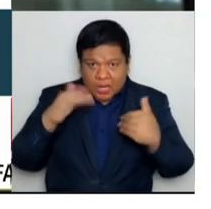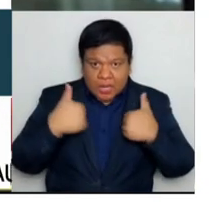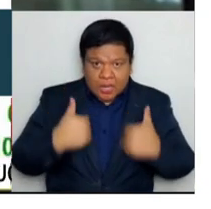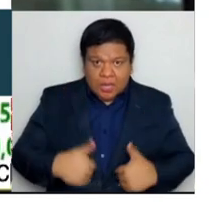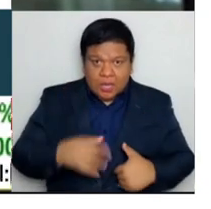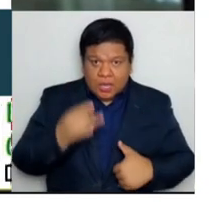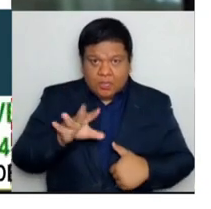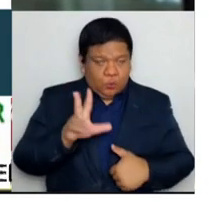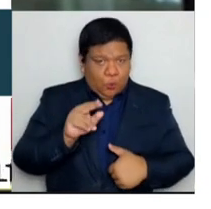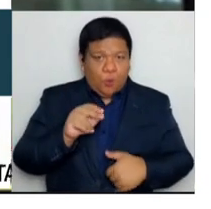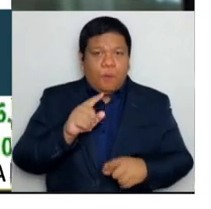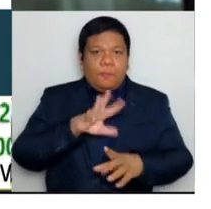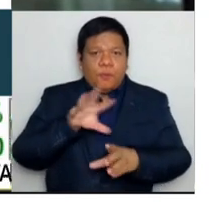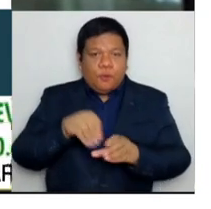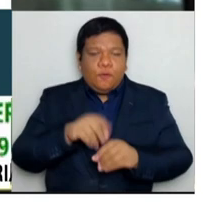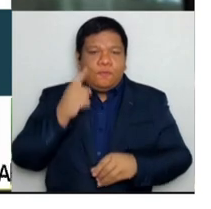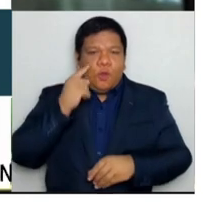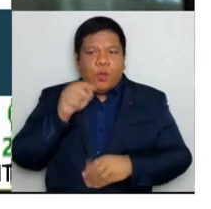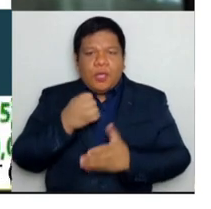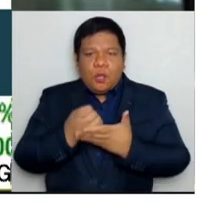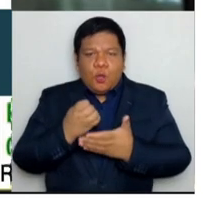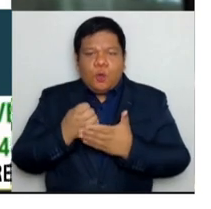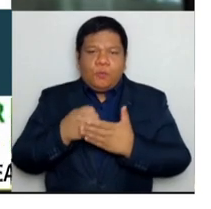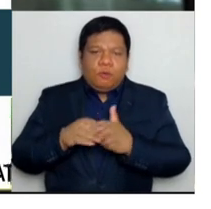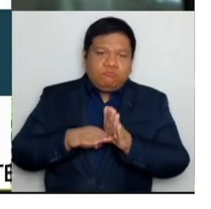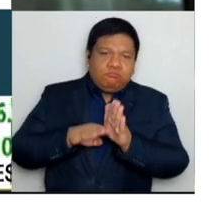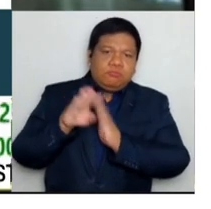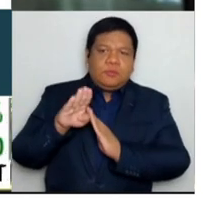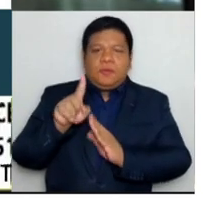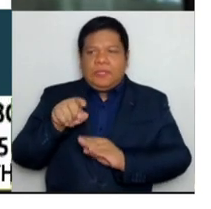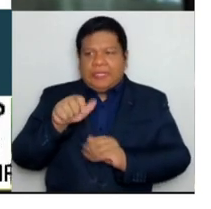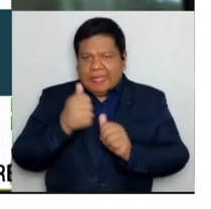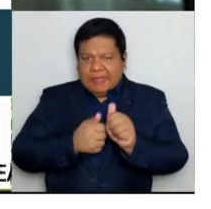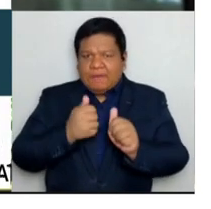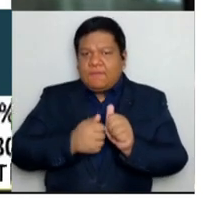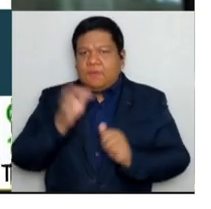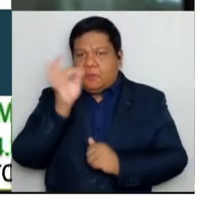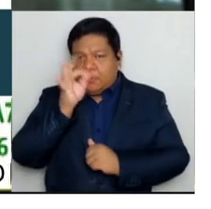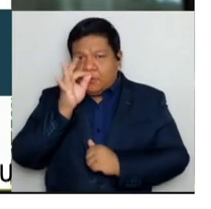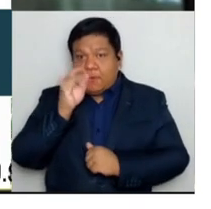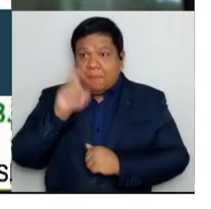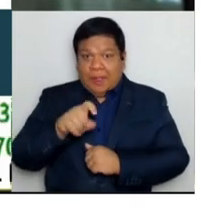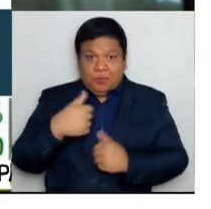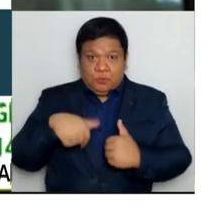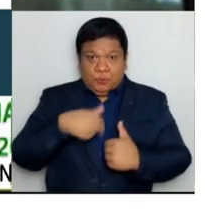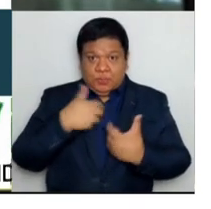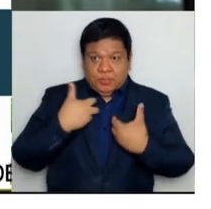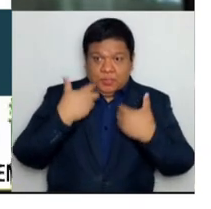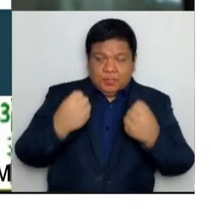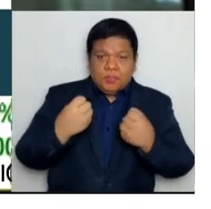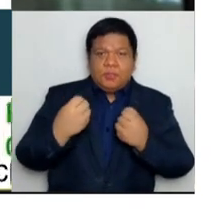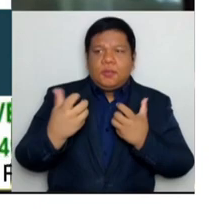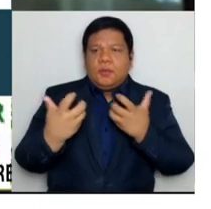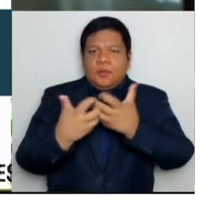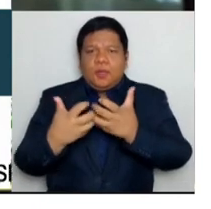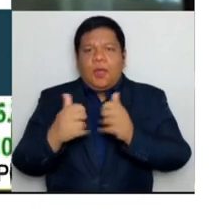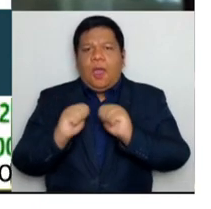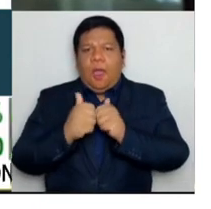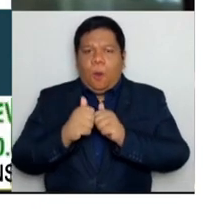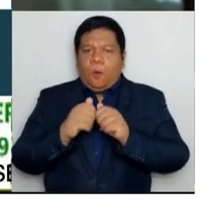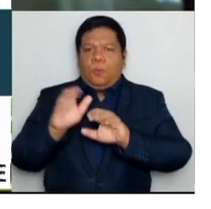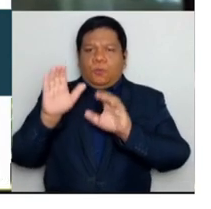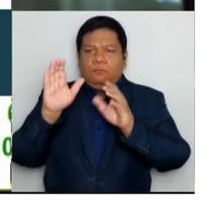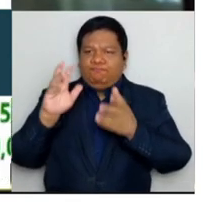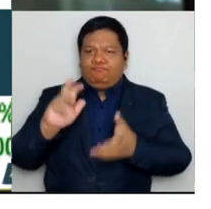every Filipino household, that the pandemic recovery must be attuned to the climate pathway. And these were laws